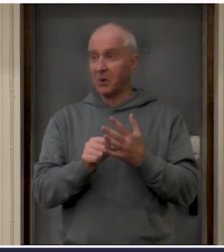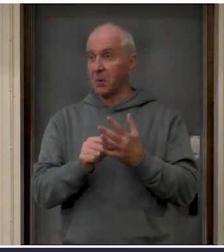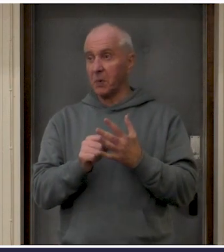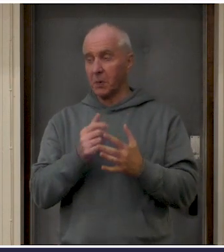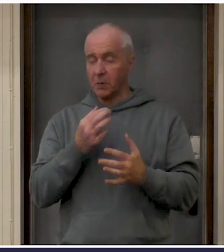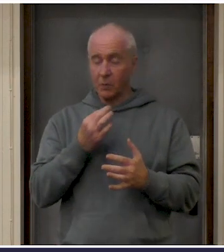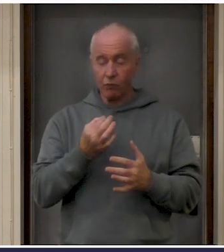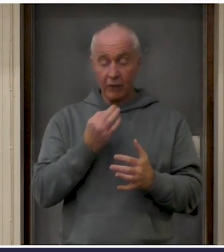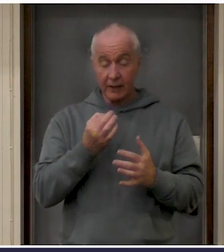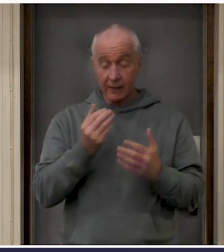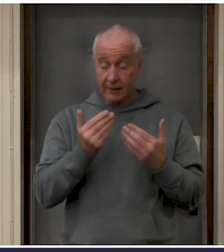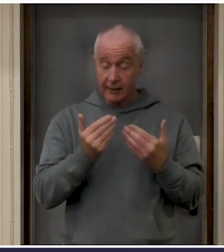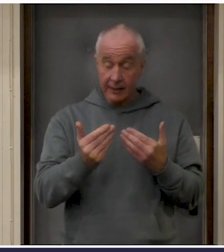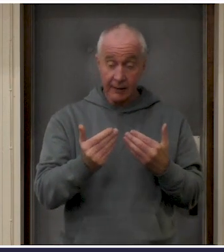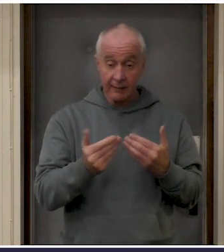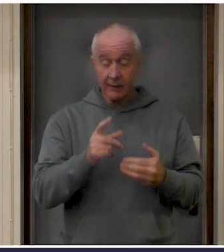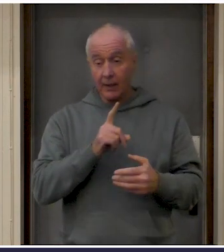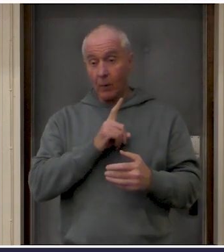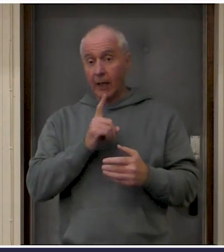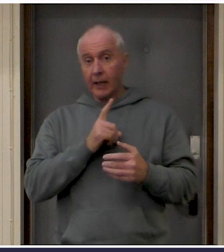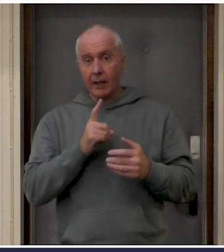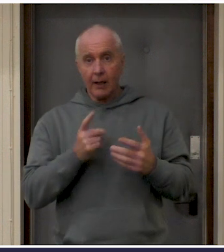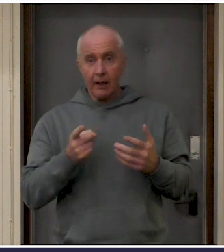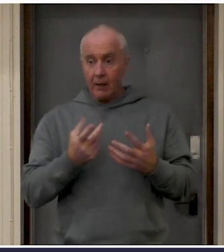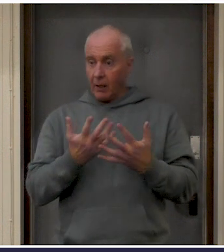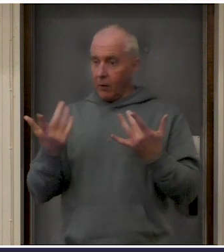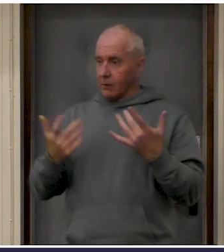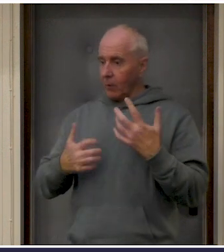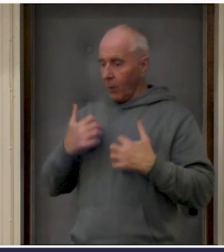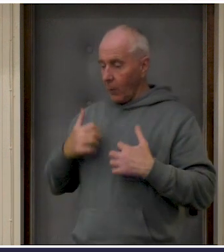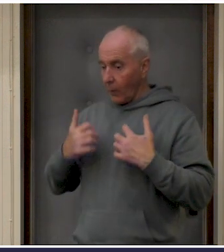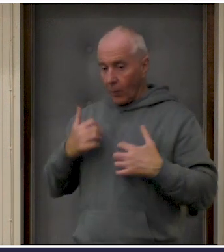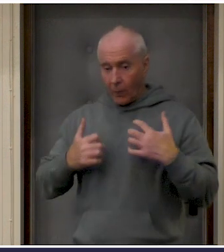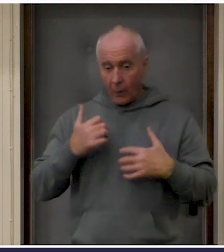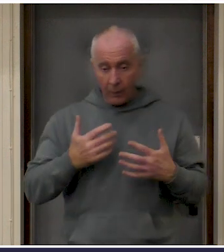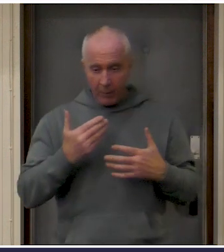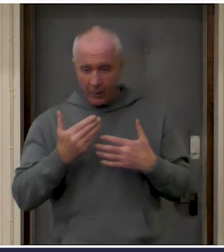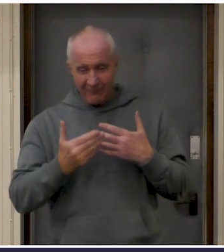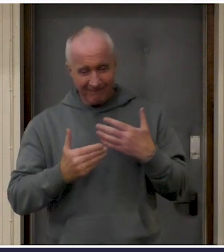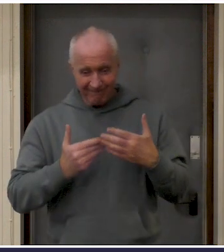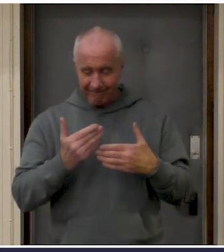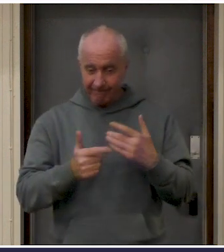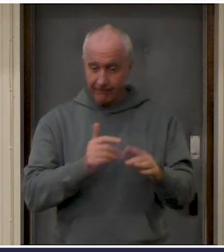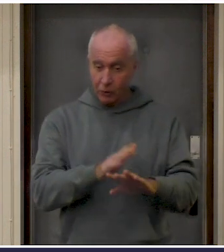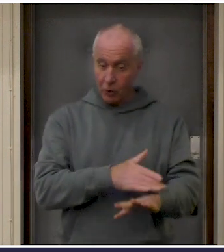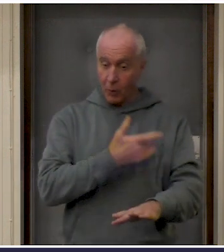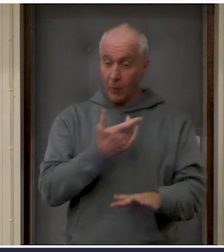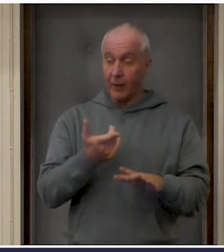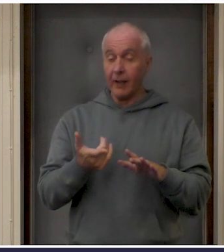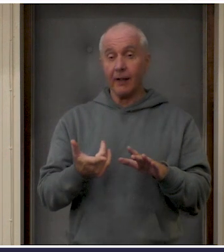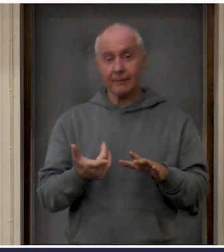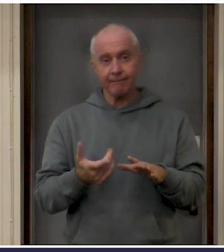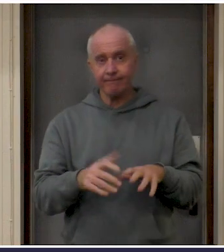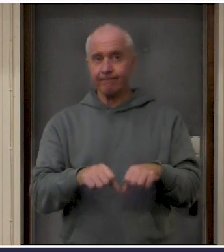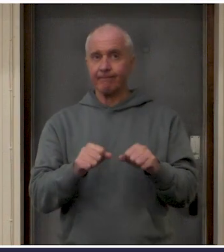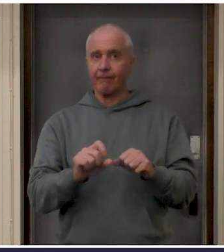the reason that the industry's taken, despite all this enthusiasm, we're only just getting those first projects on the map, and